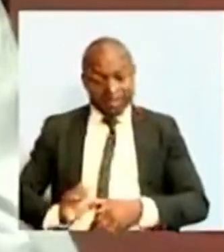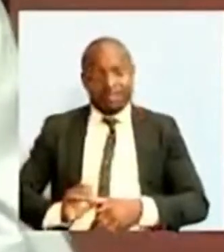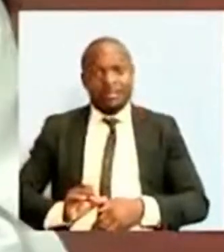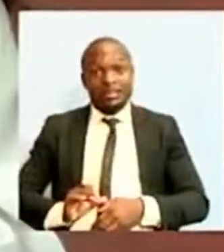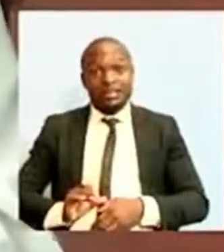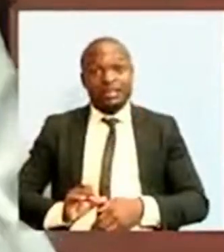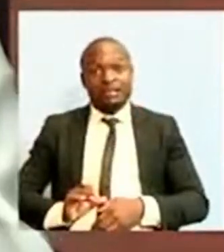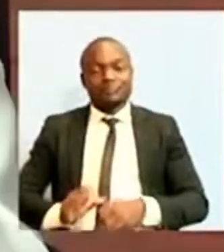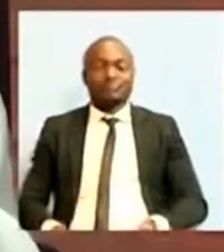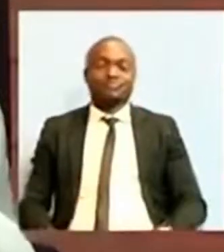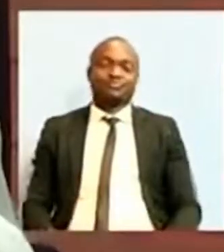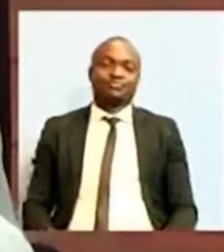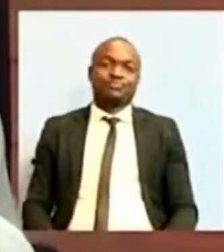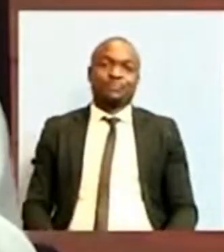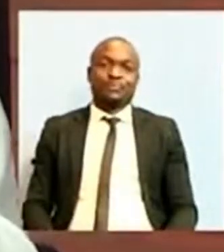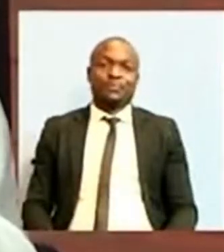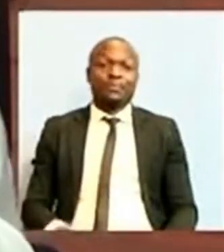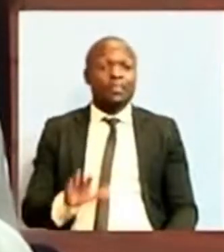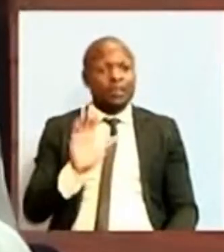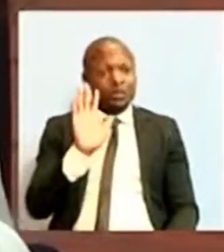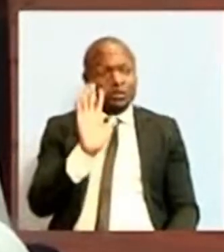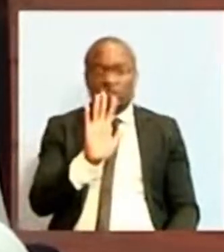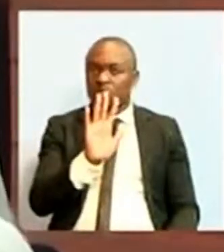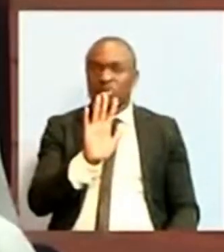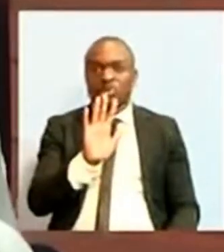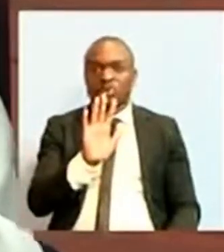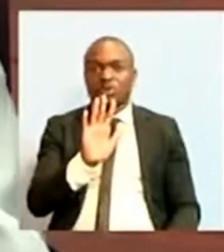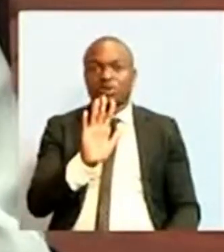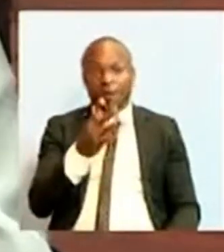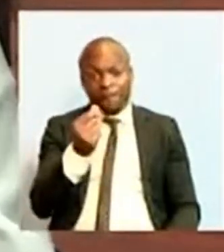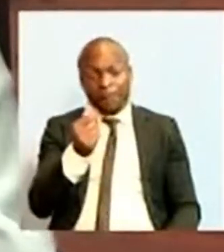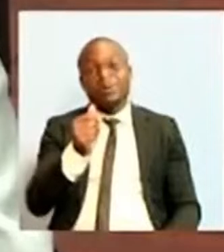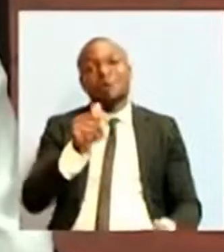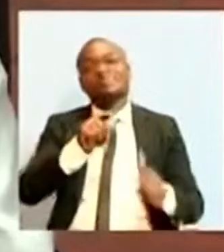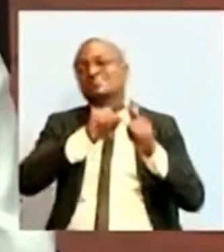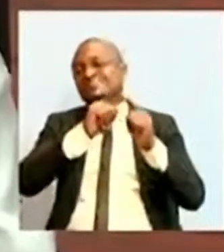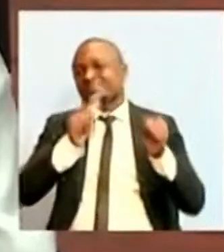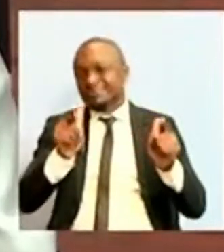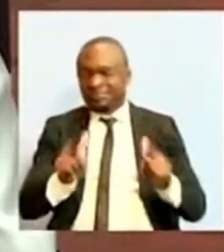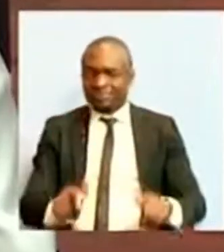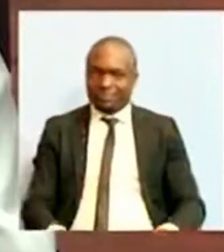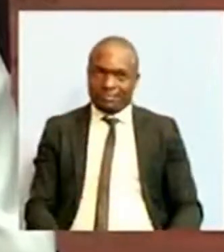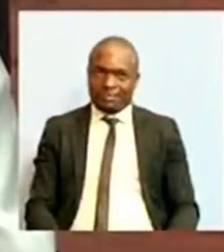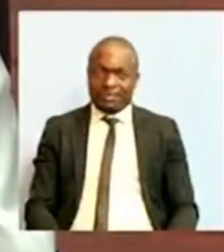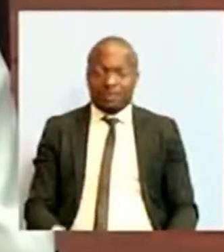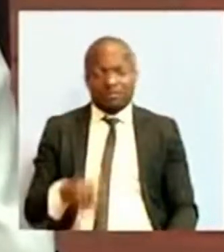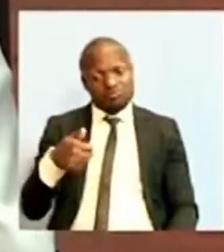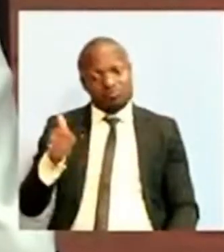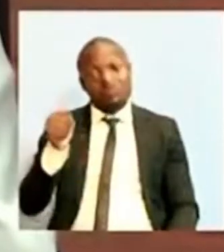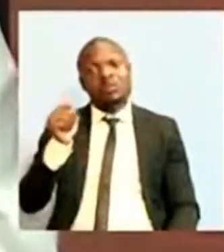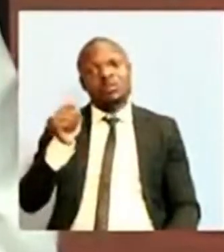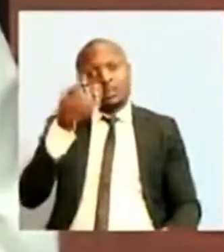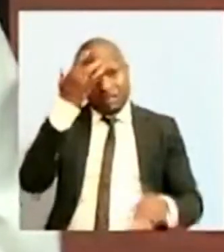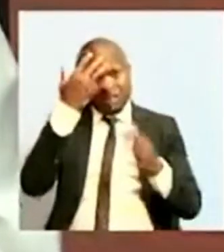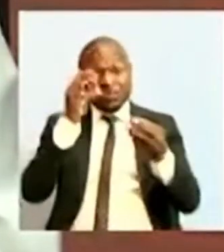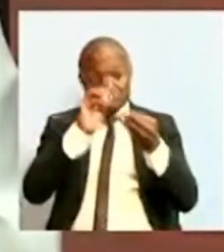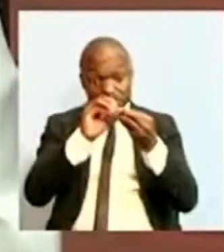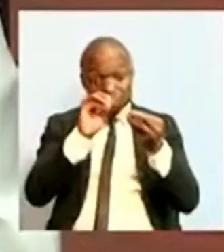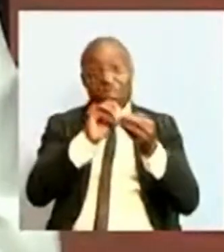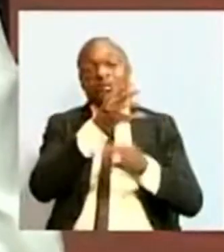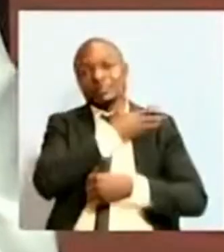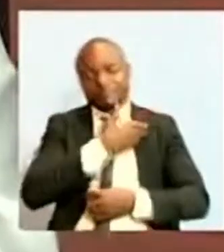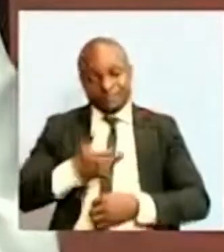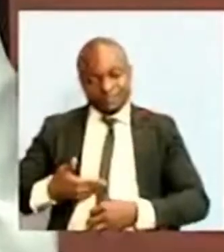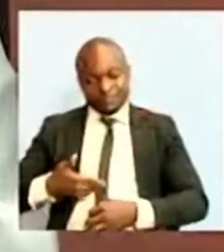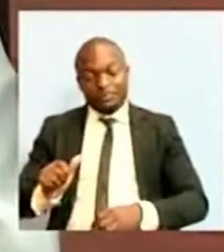mines. So your net is cast wider. So, Chair, for me, I would expect more commitment